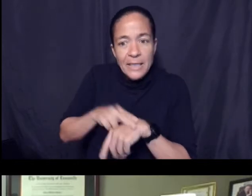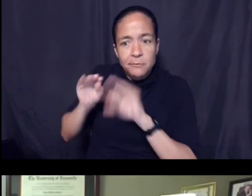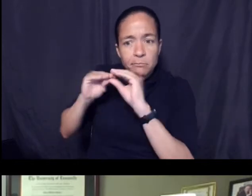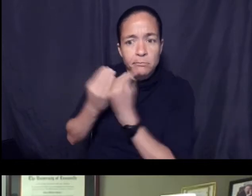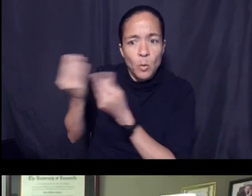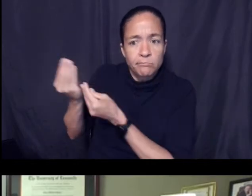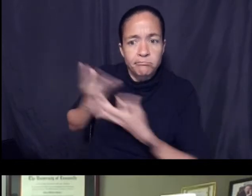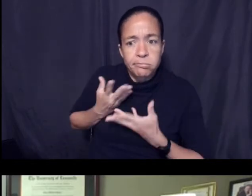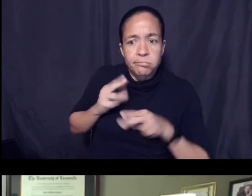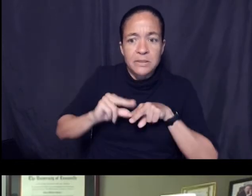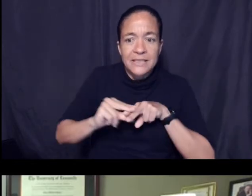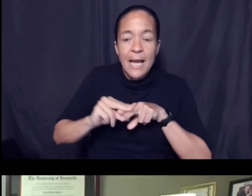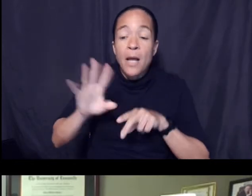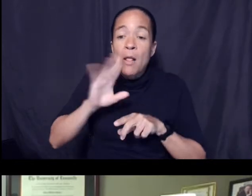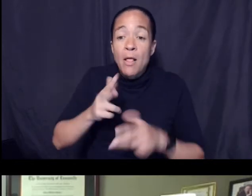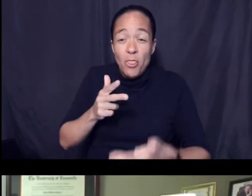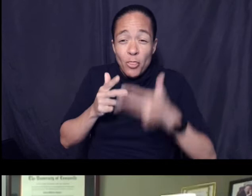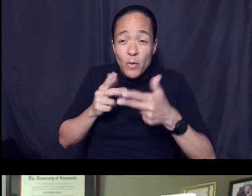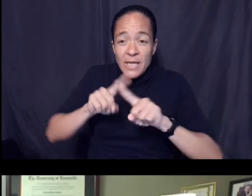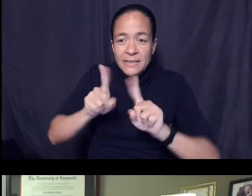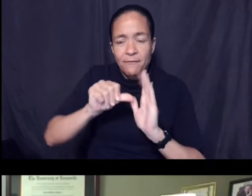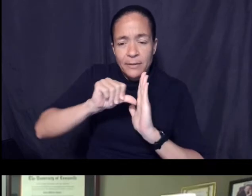that they have tried to emphasize to the U.S.